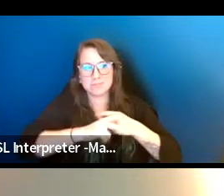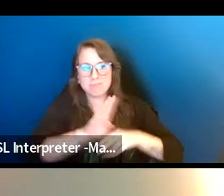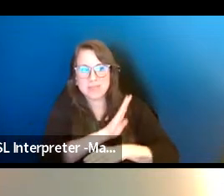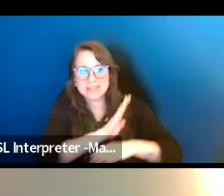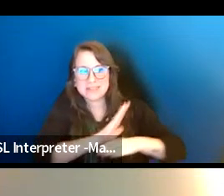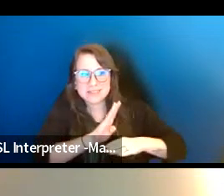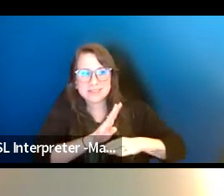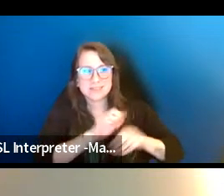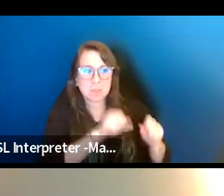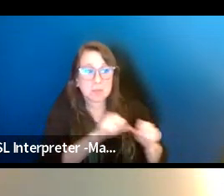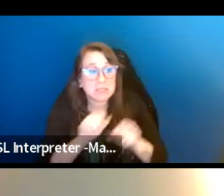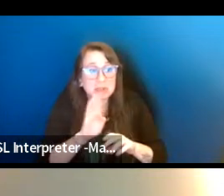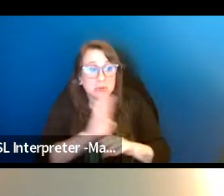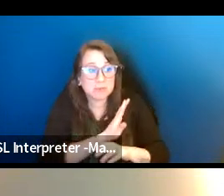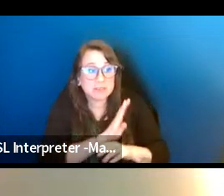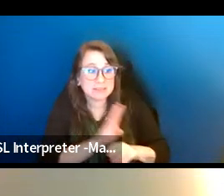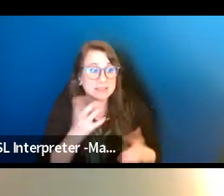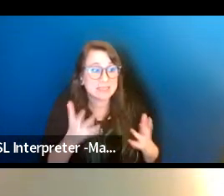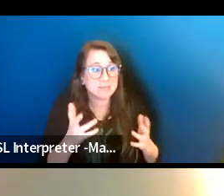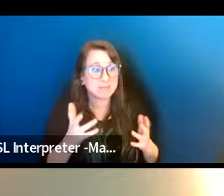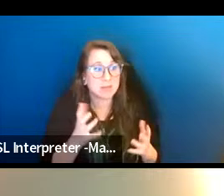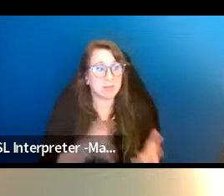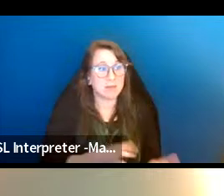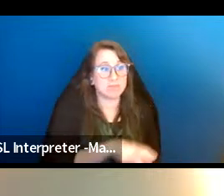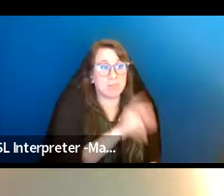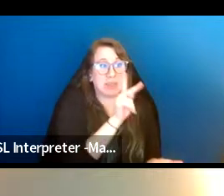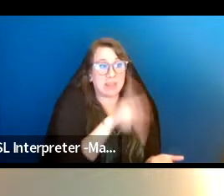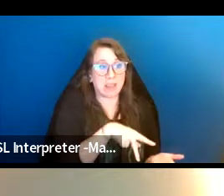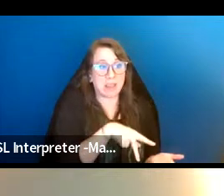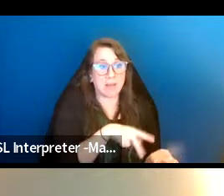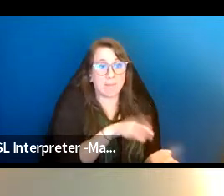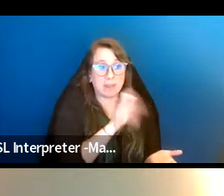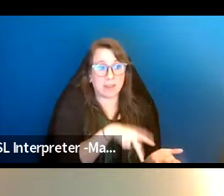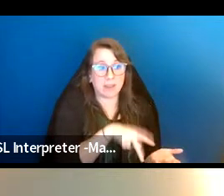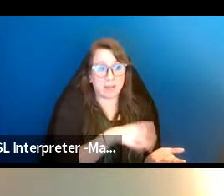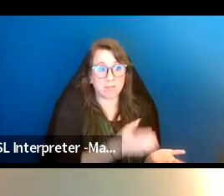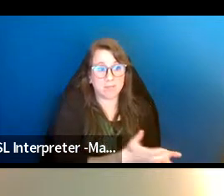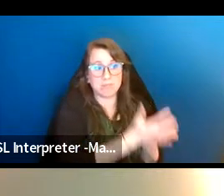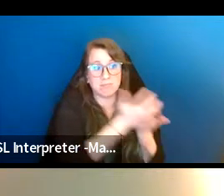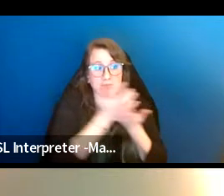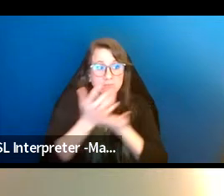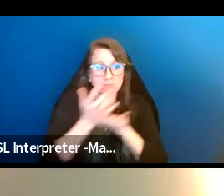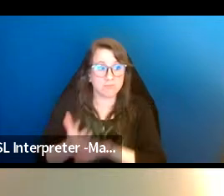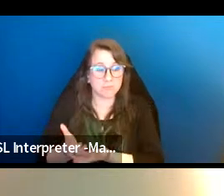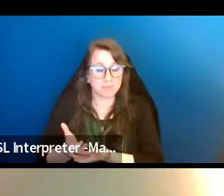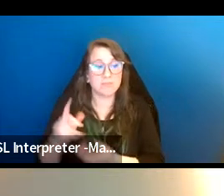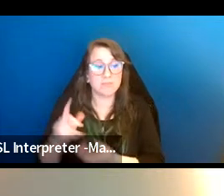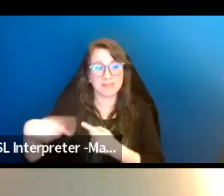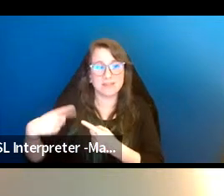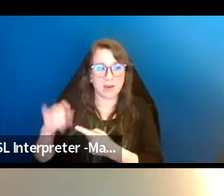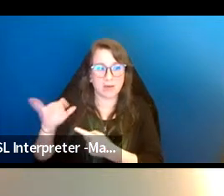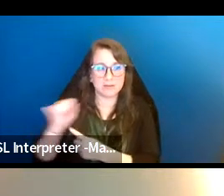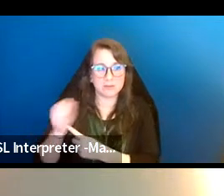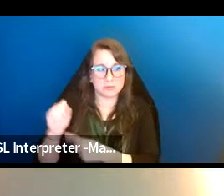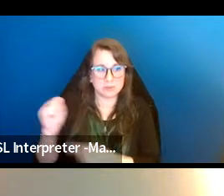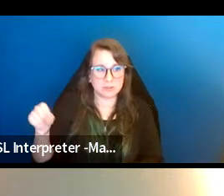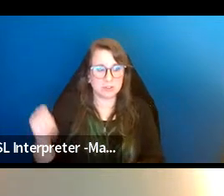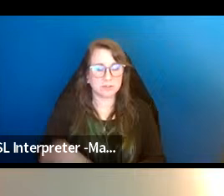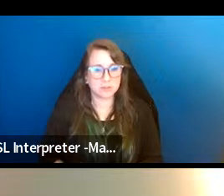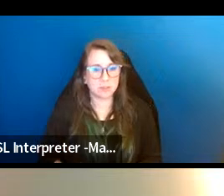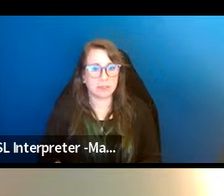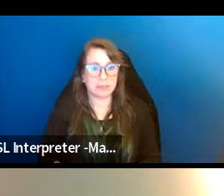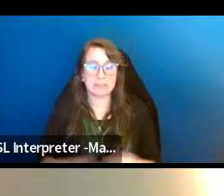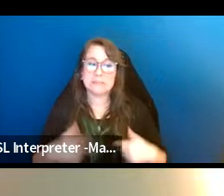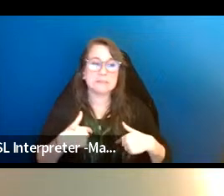any potential businesses that this person might be coming from? Are we talking about The the tire tire? situation? Yes, sir. I am not